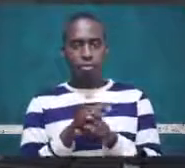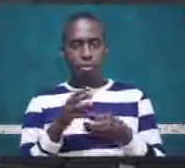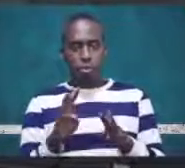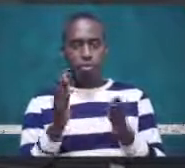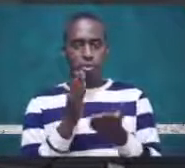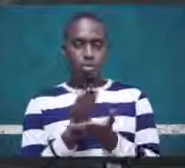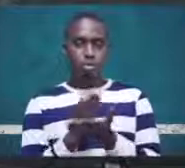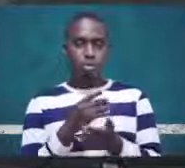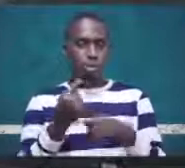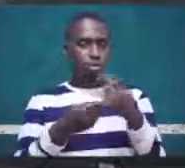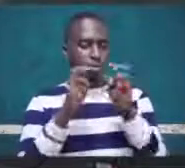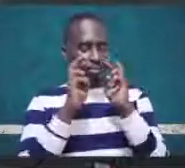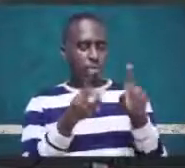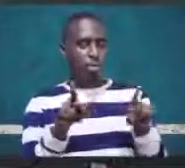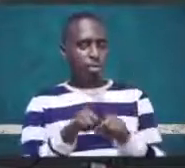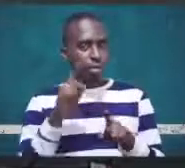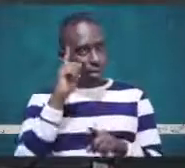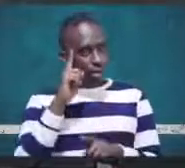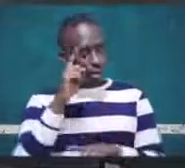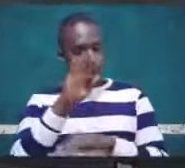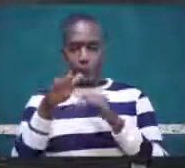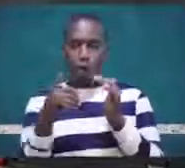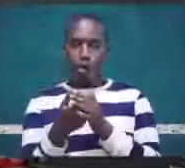you've been following. I guess you've seen